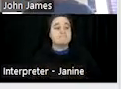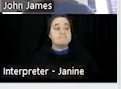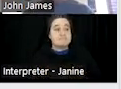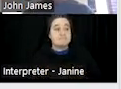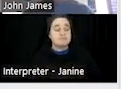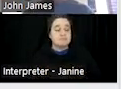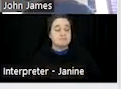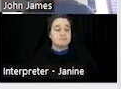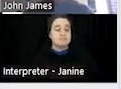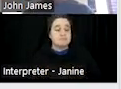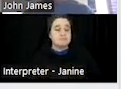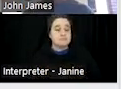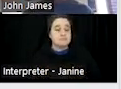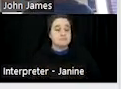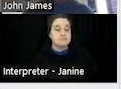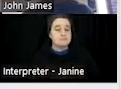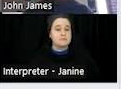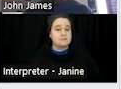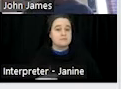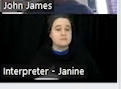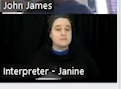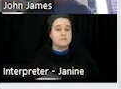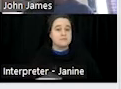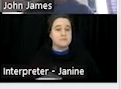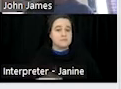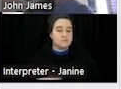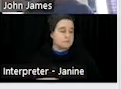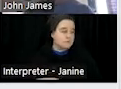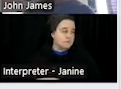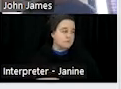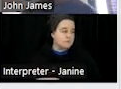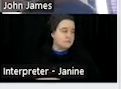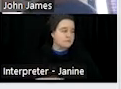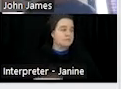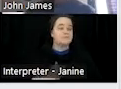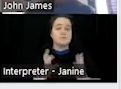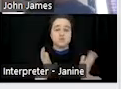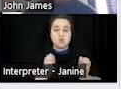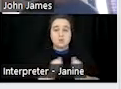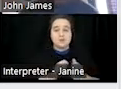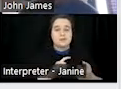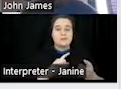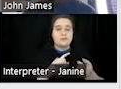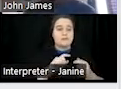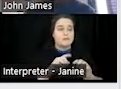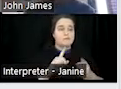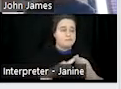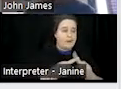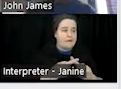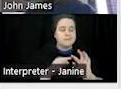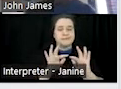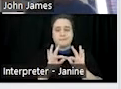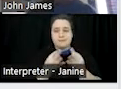I talked to family, friends, and teachers.